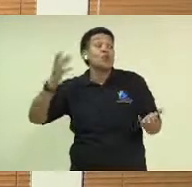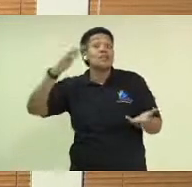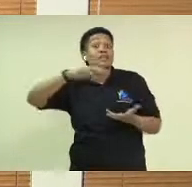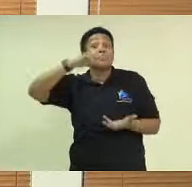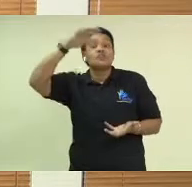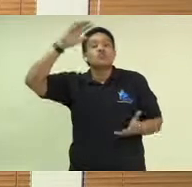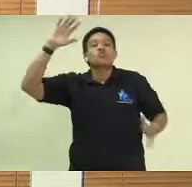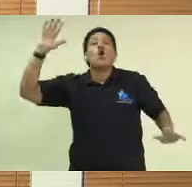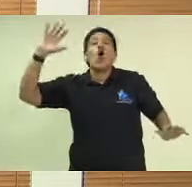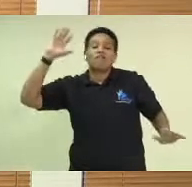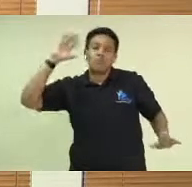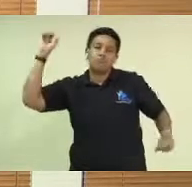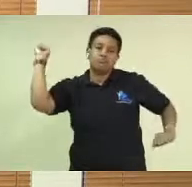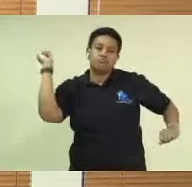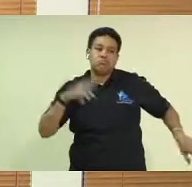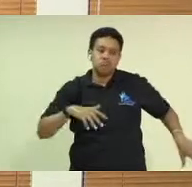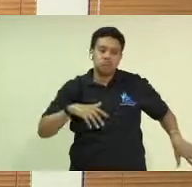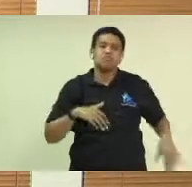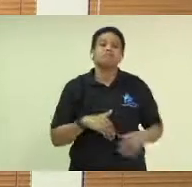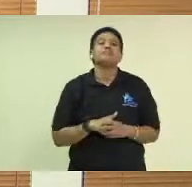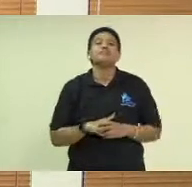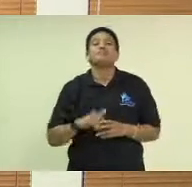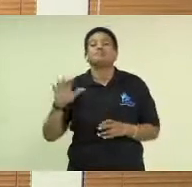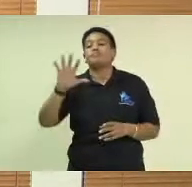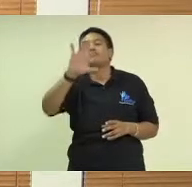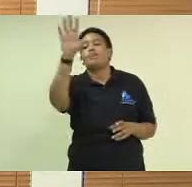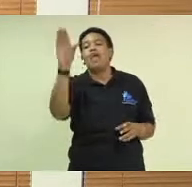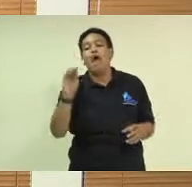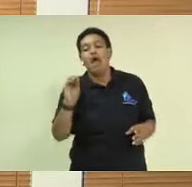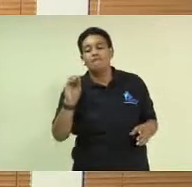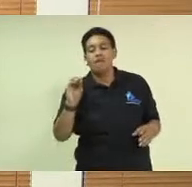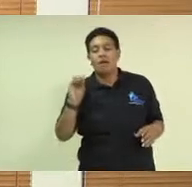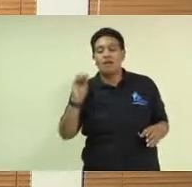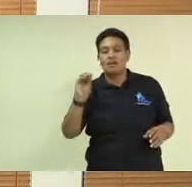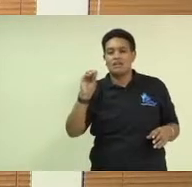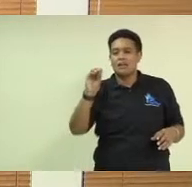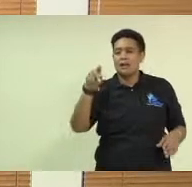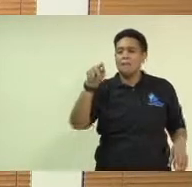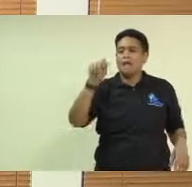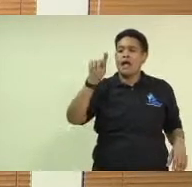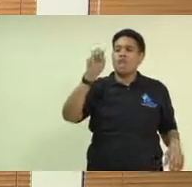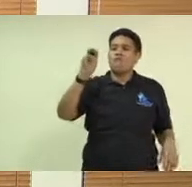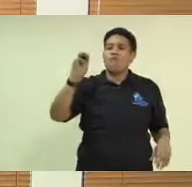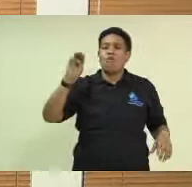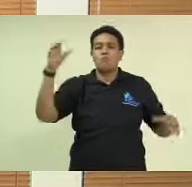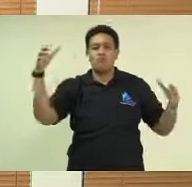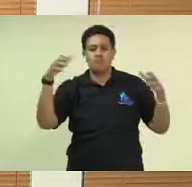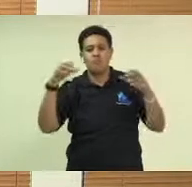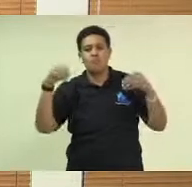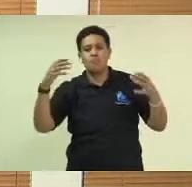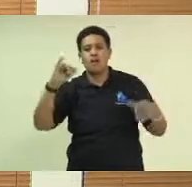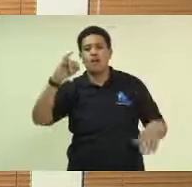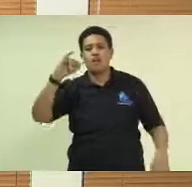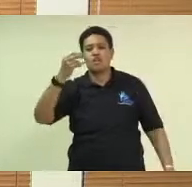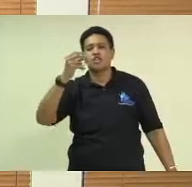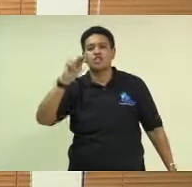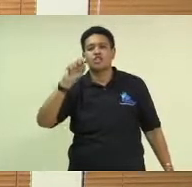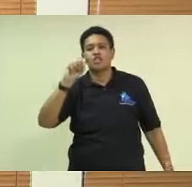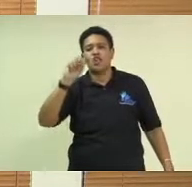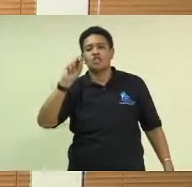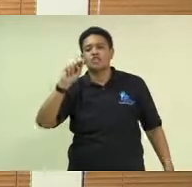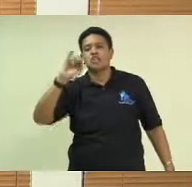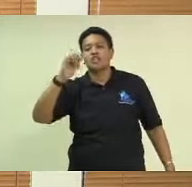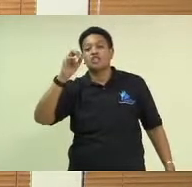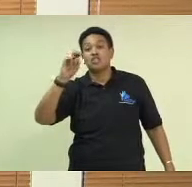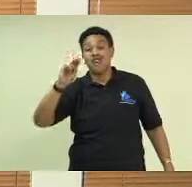substantial. The African platform providing the Johnson & Johnson, which we have